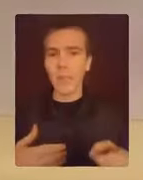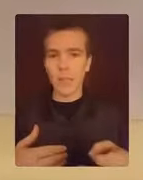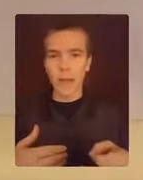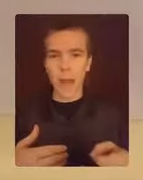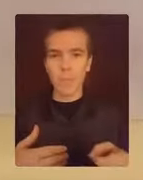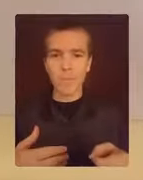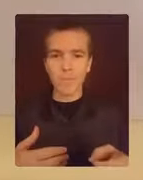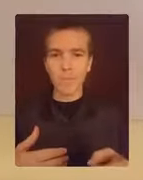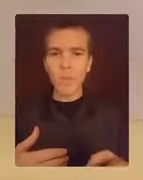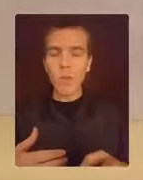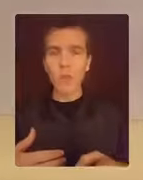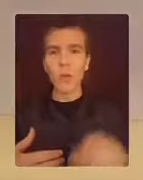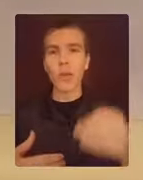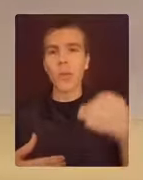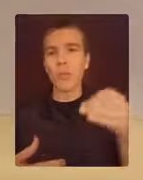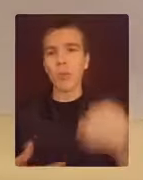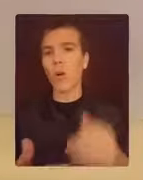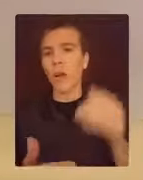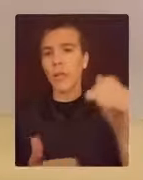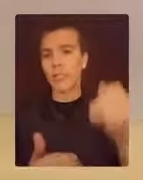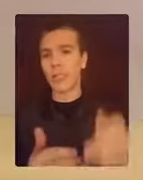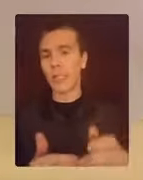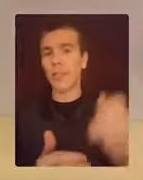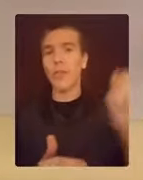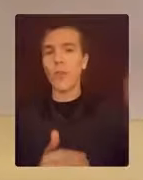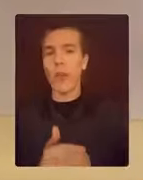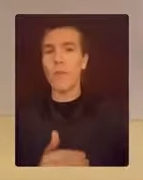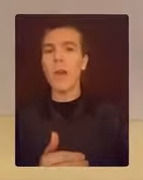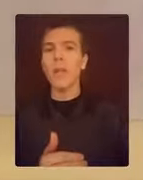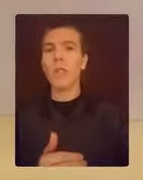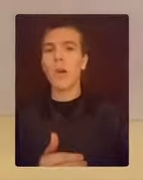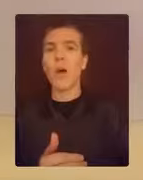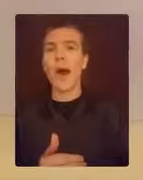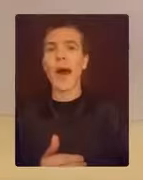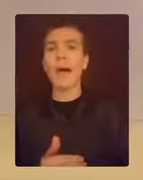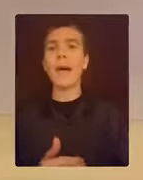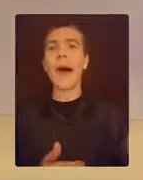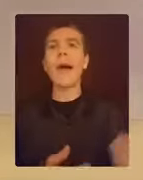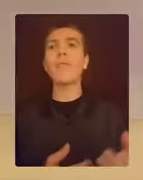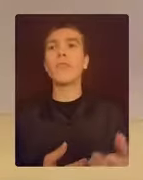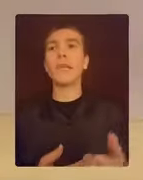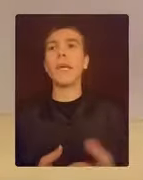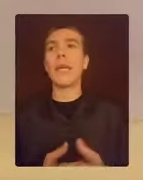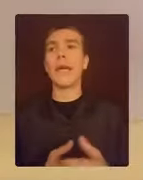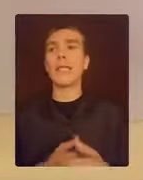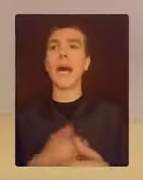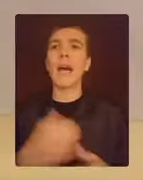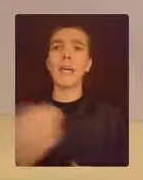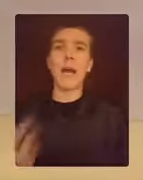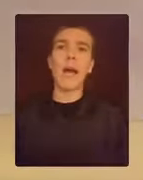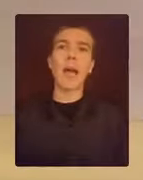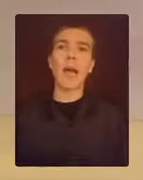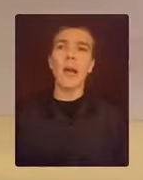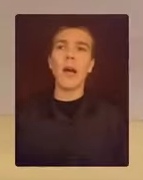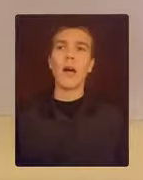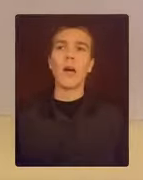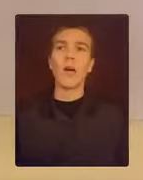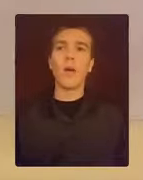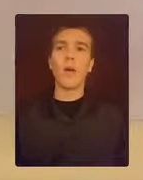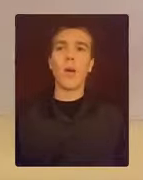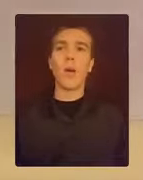this doesn't happen. You can control and extend the dream. So I have spent an entire night